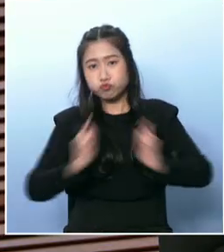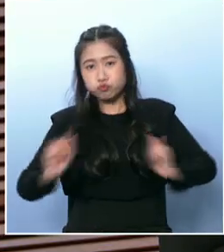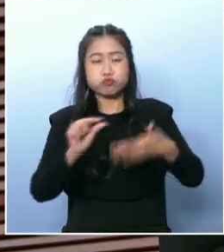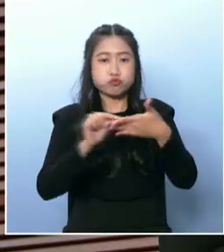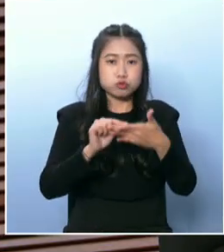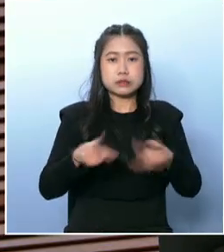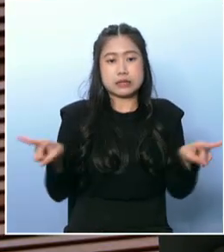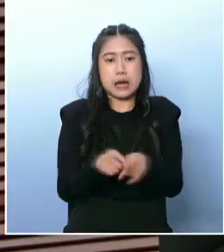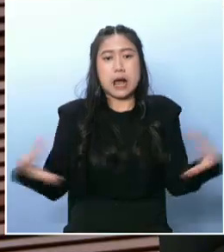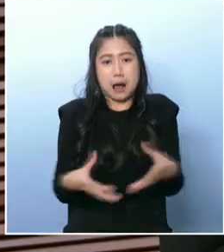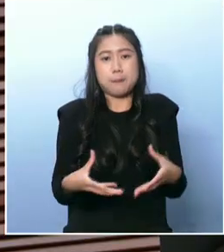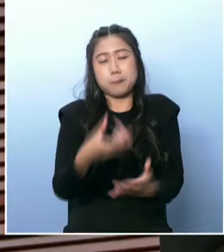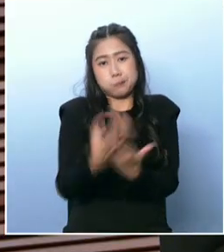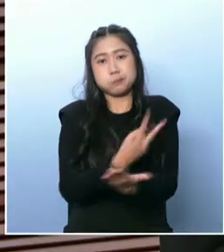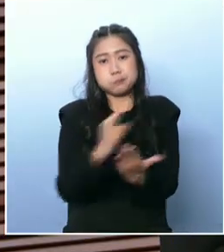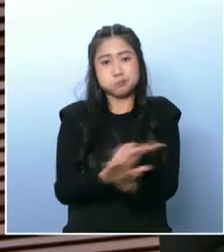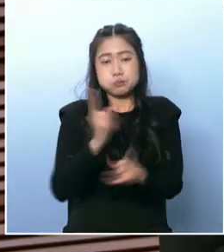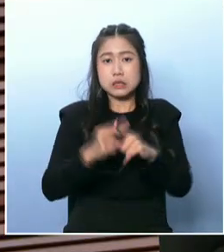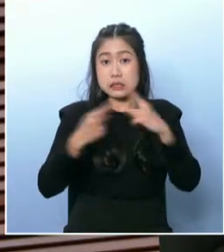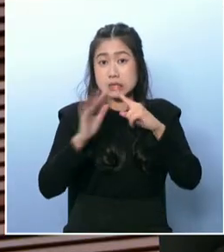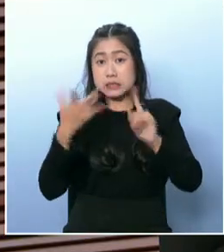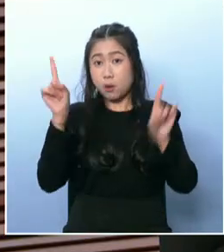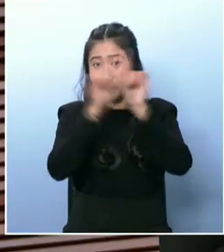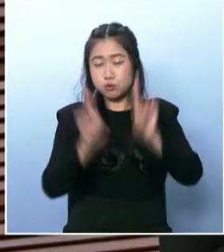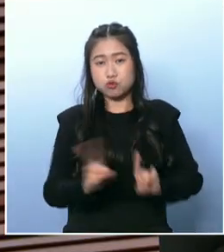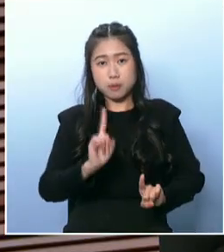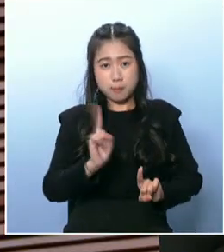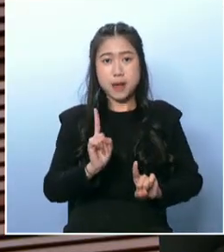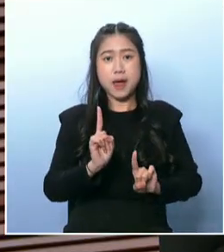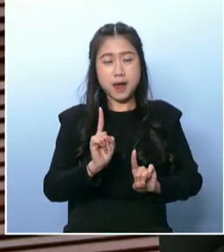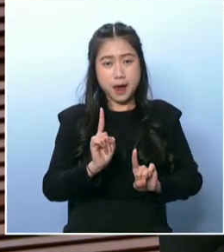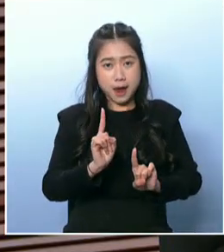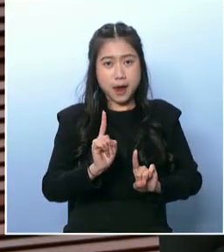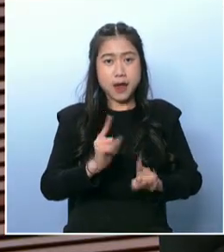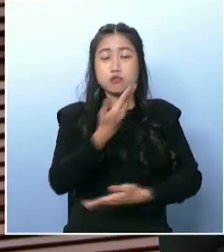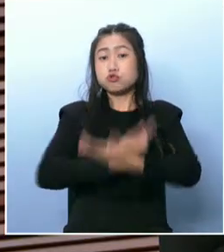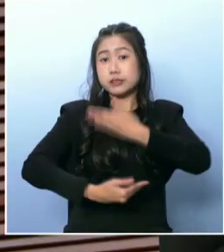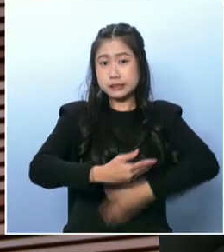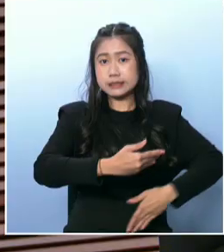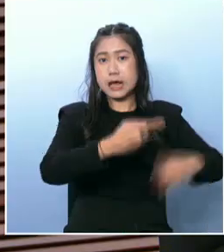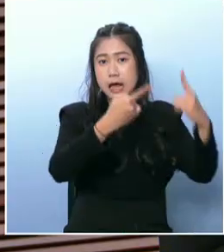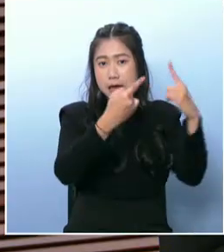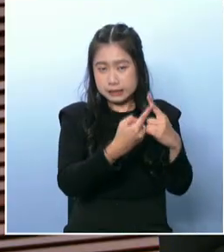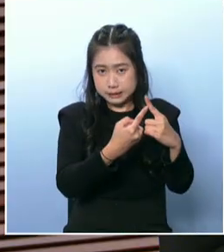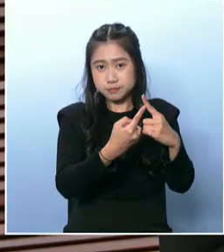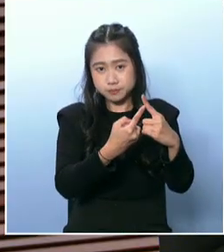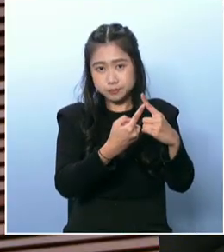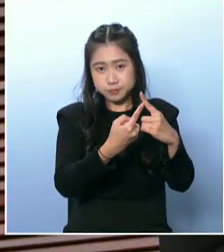The residential care homes for PWD ordinance is amended along with the residential care homes for the elderly ordinance.